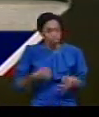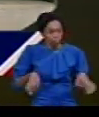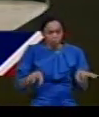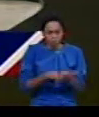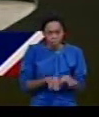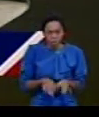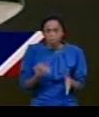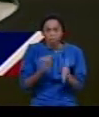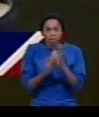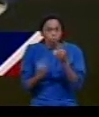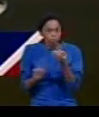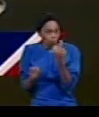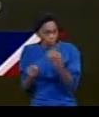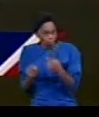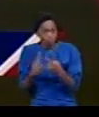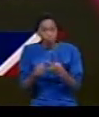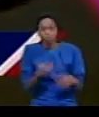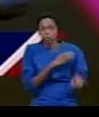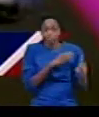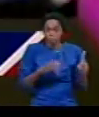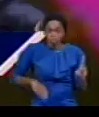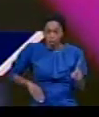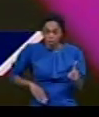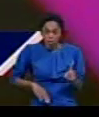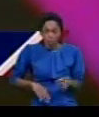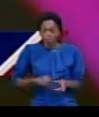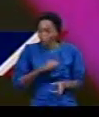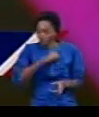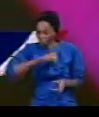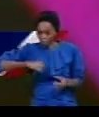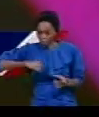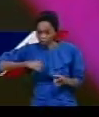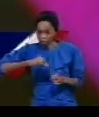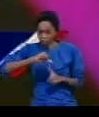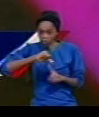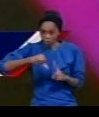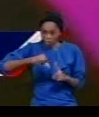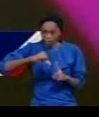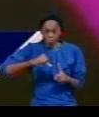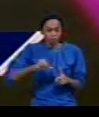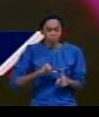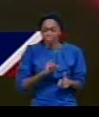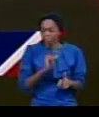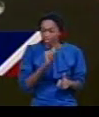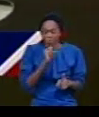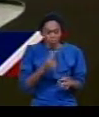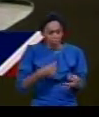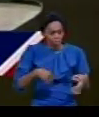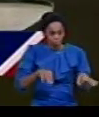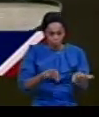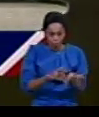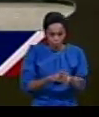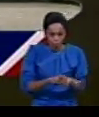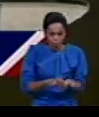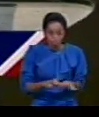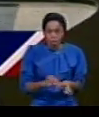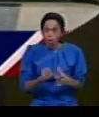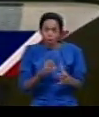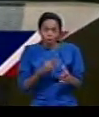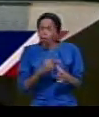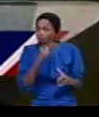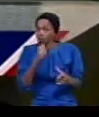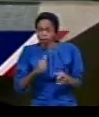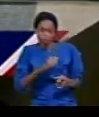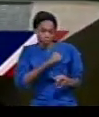Christ, and as you have come to Christ, circumcision availeth nothing. Uncircumcision availeth